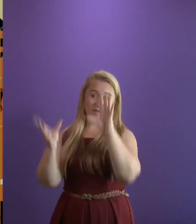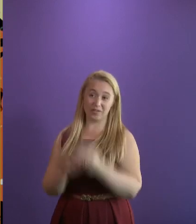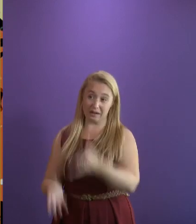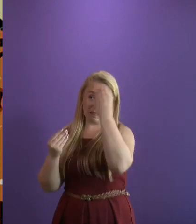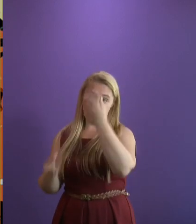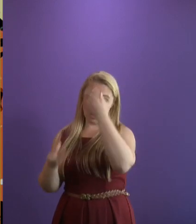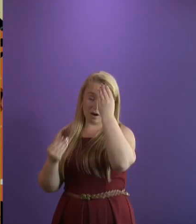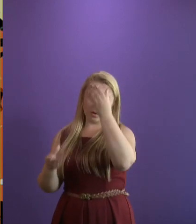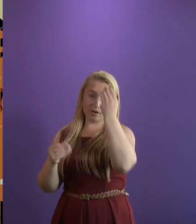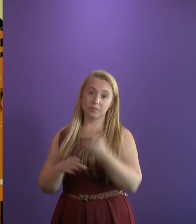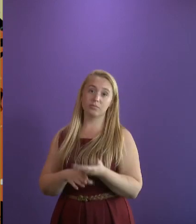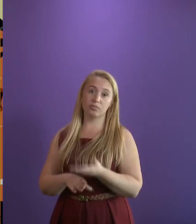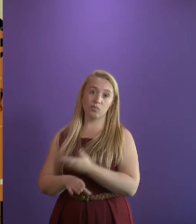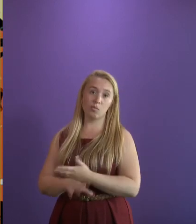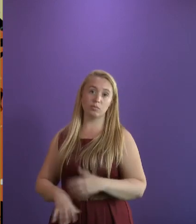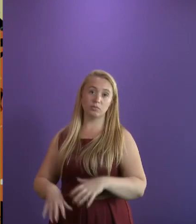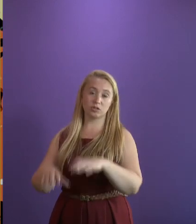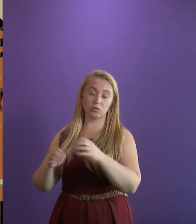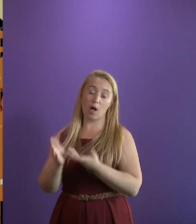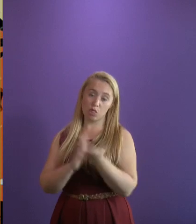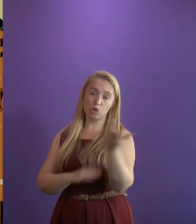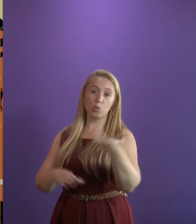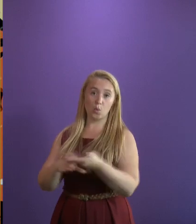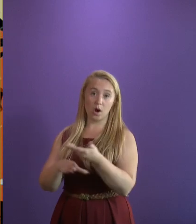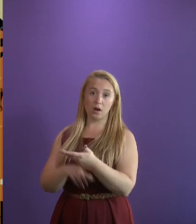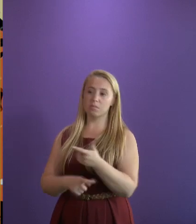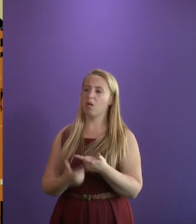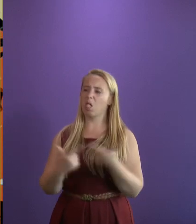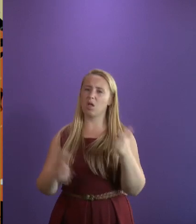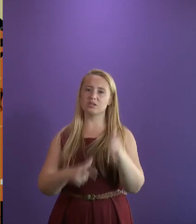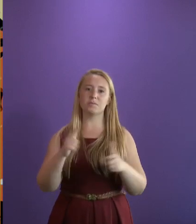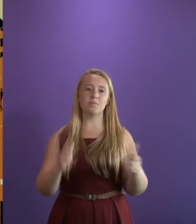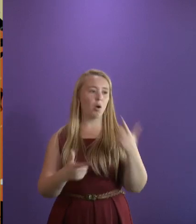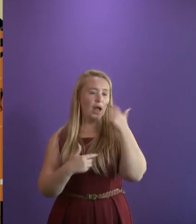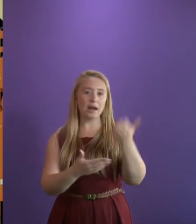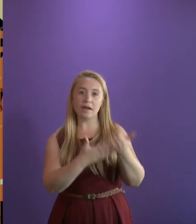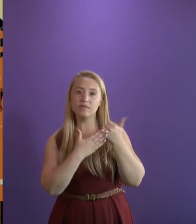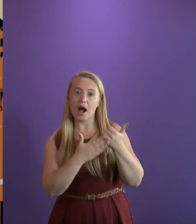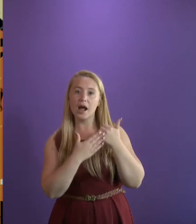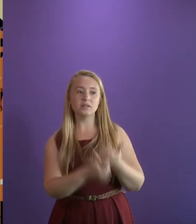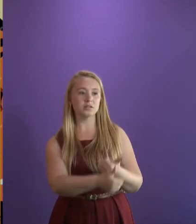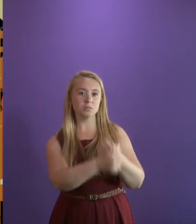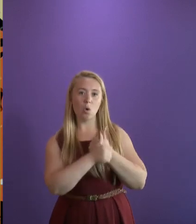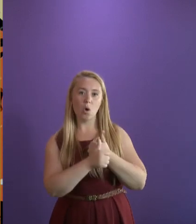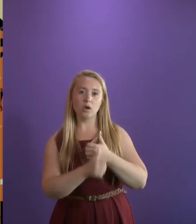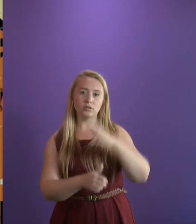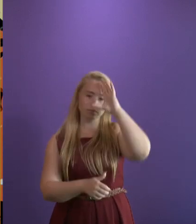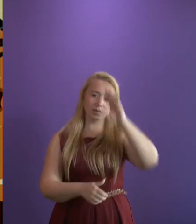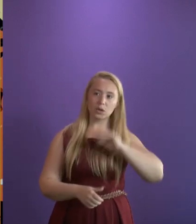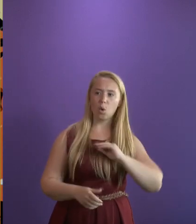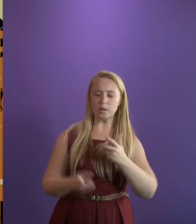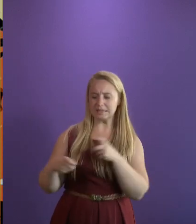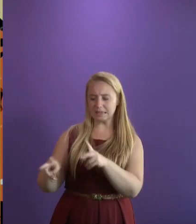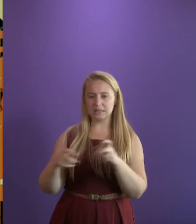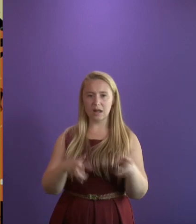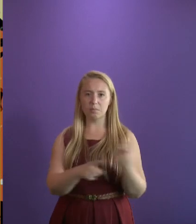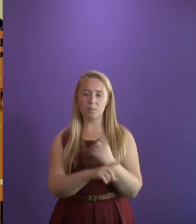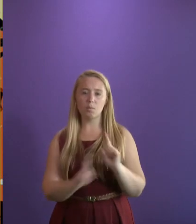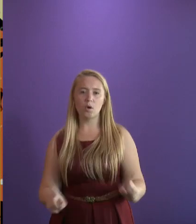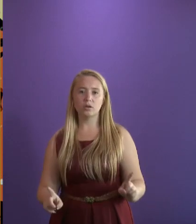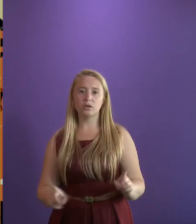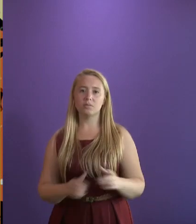But there's people out there to support, to give help, to give advice, to tell you how the systems are about. And the judgment is, I